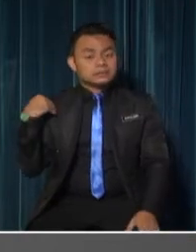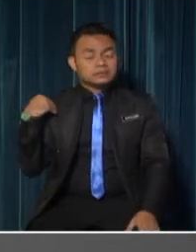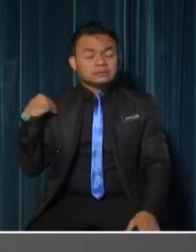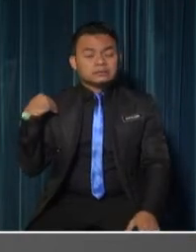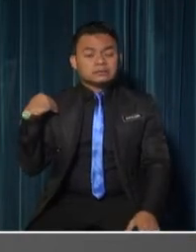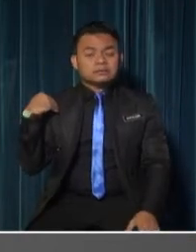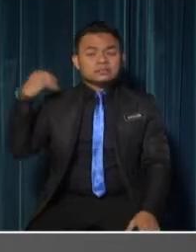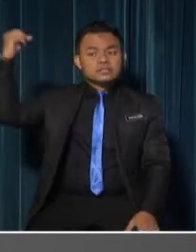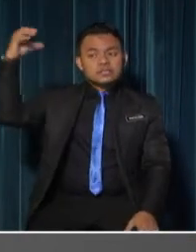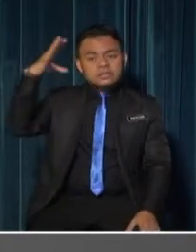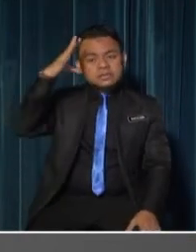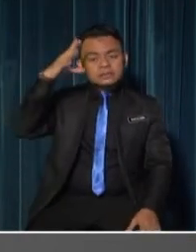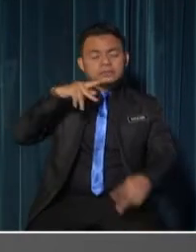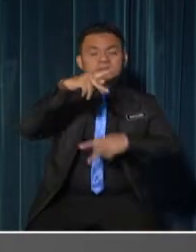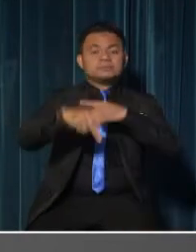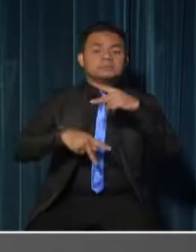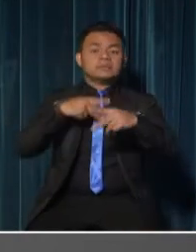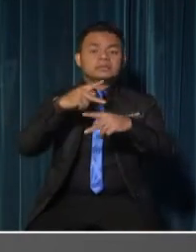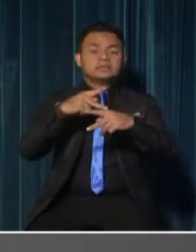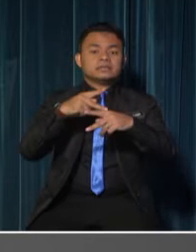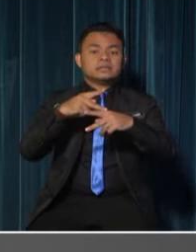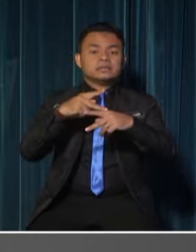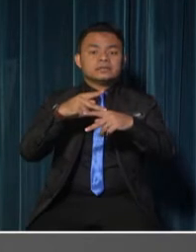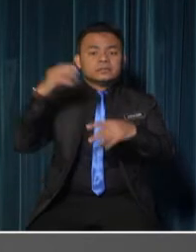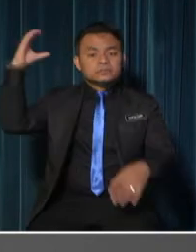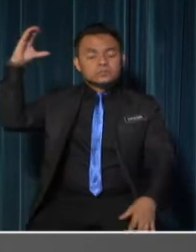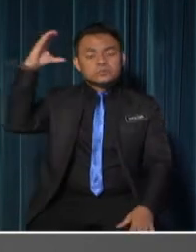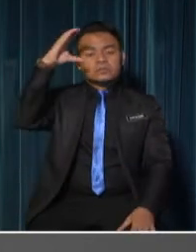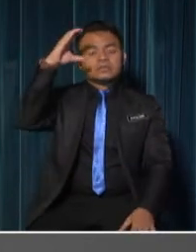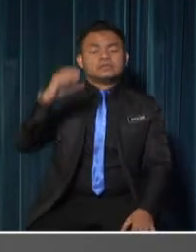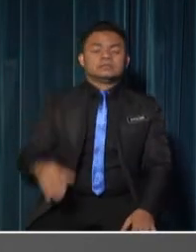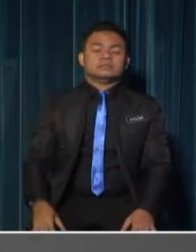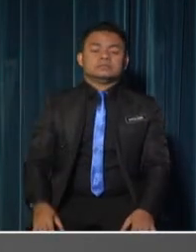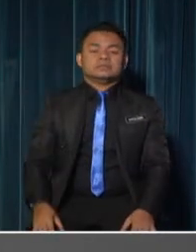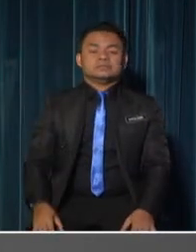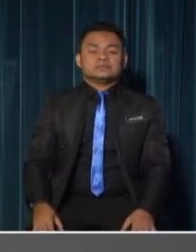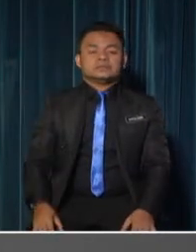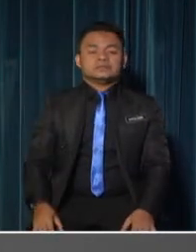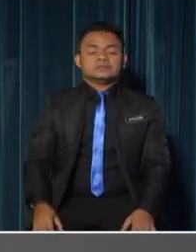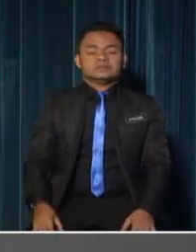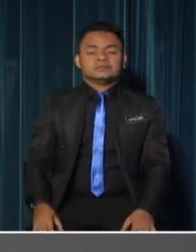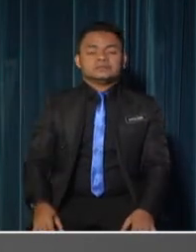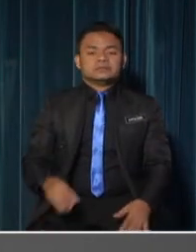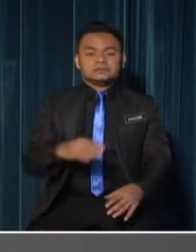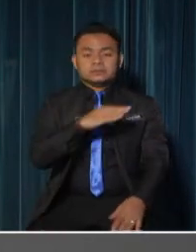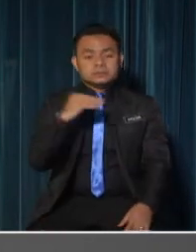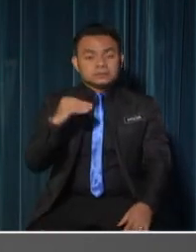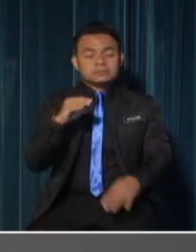planets, the natural satellites, asteroids, meteoroids, and comets.